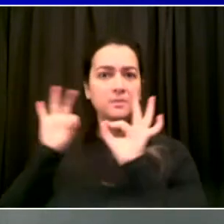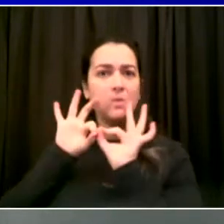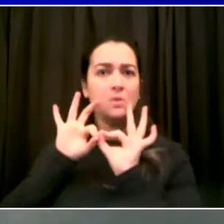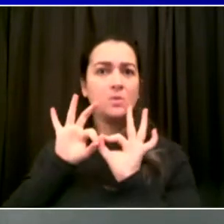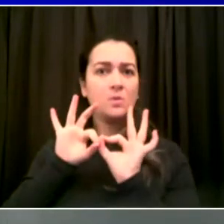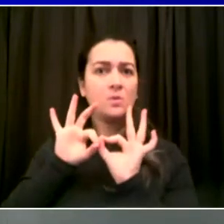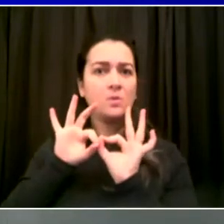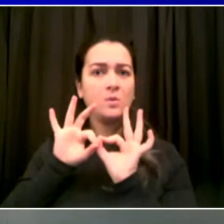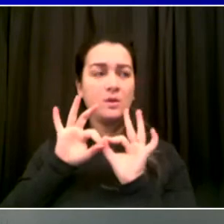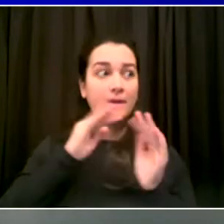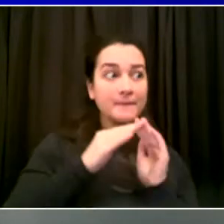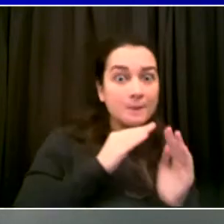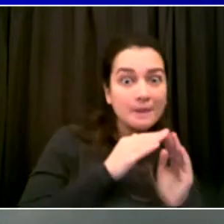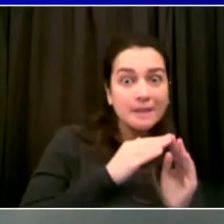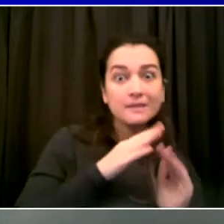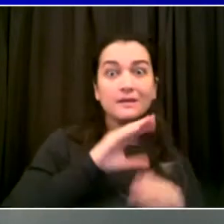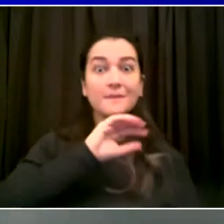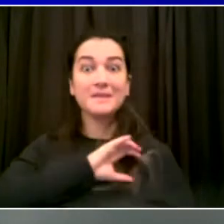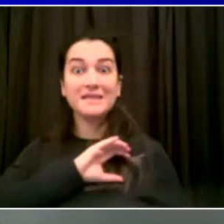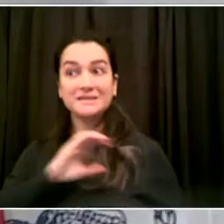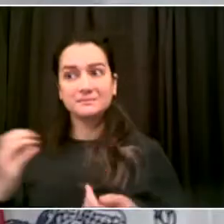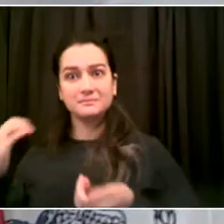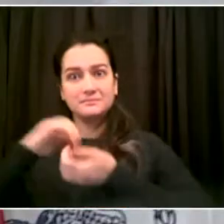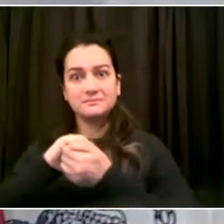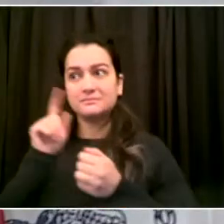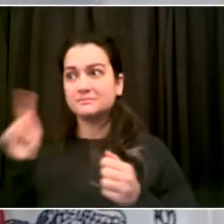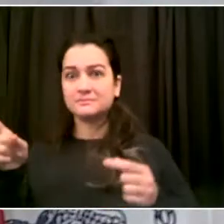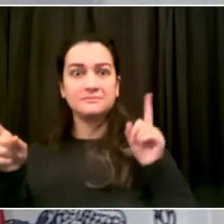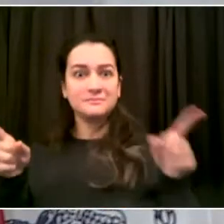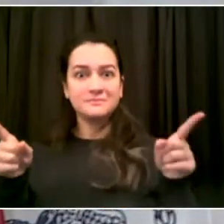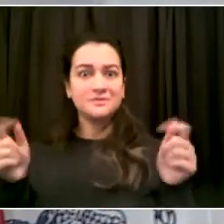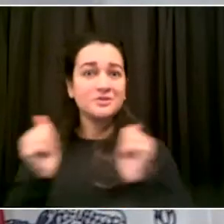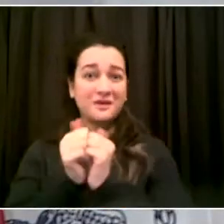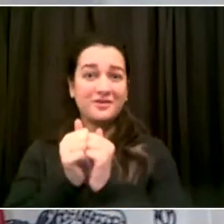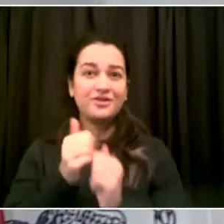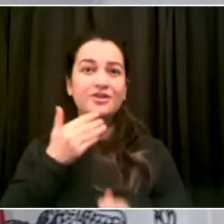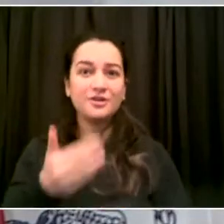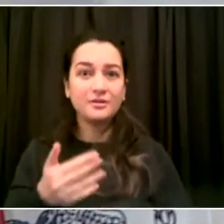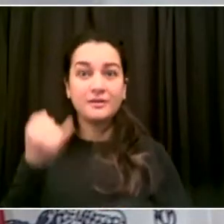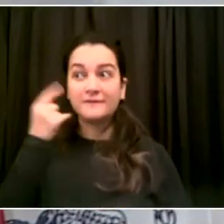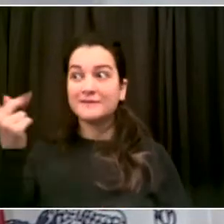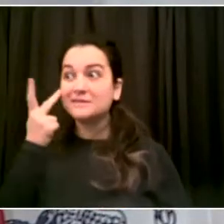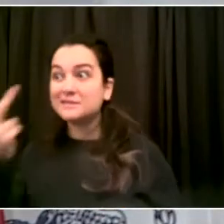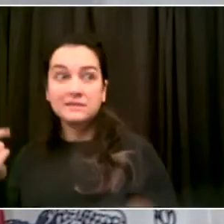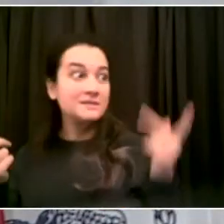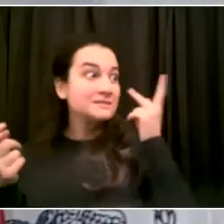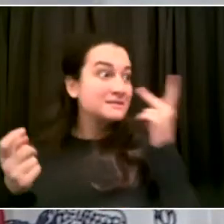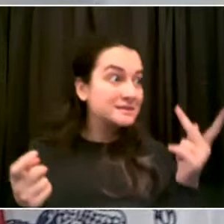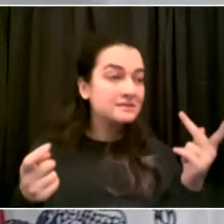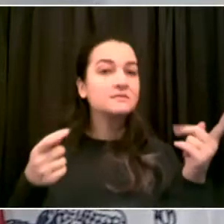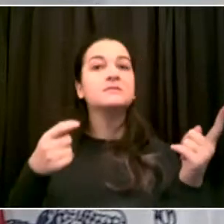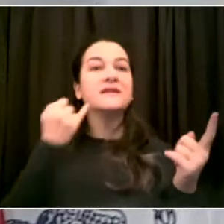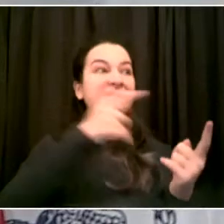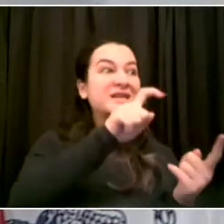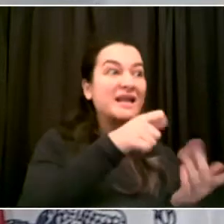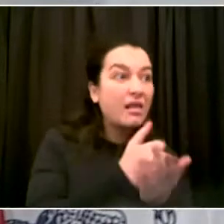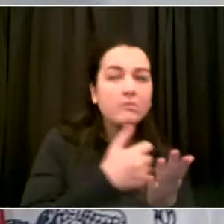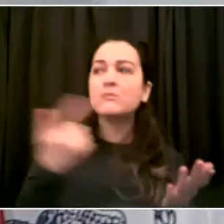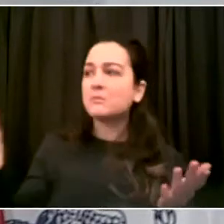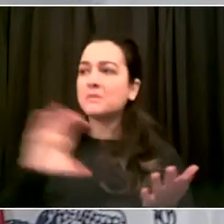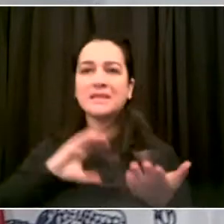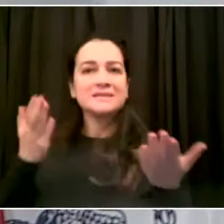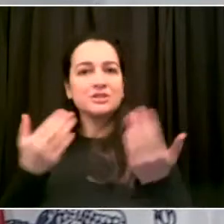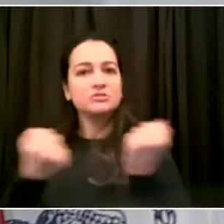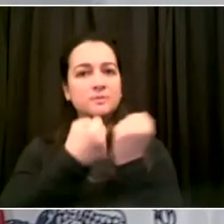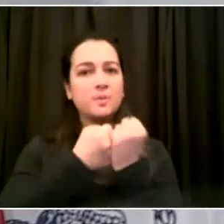acted on. And I want to bring in another guest now, but with a message leading into it. It is so important for people